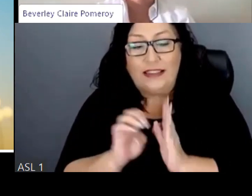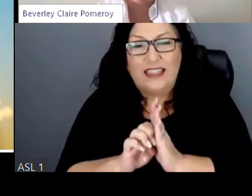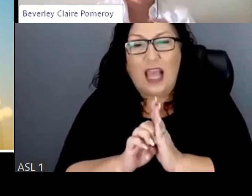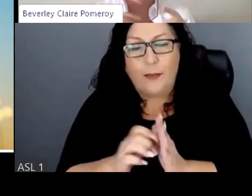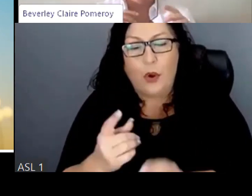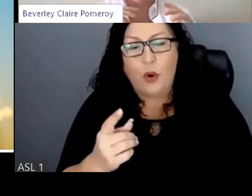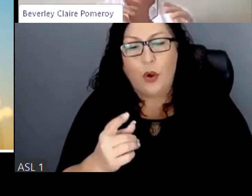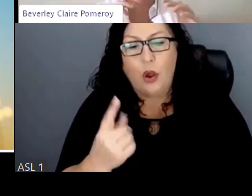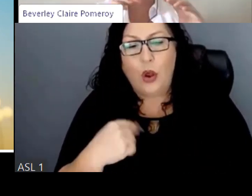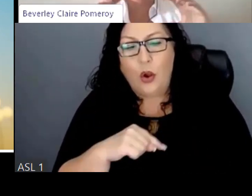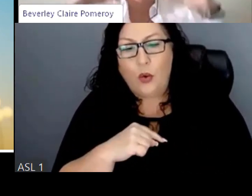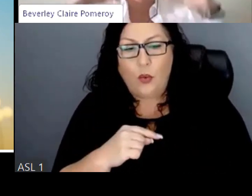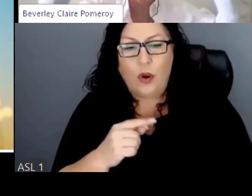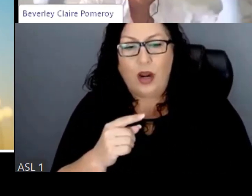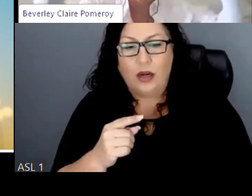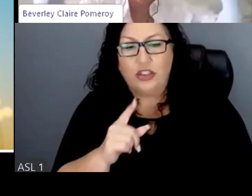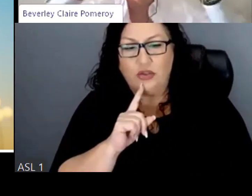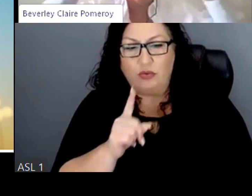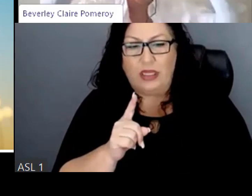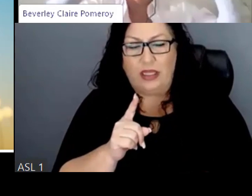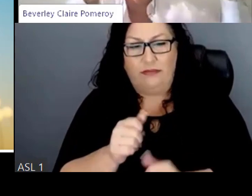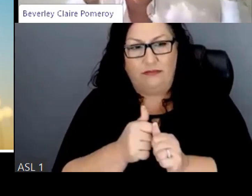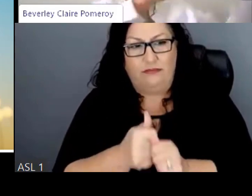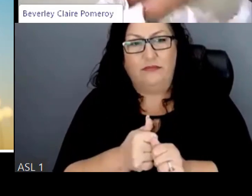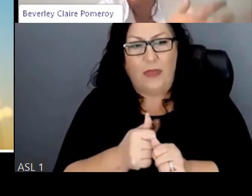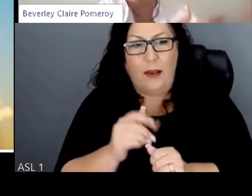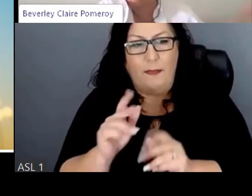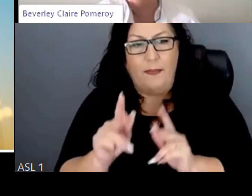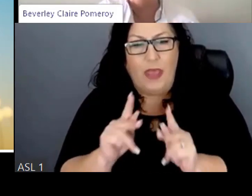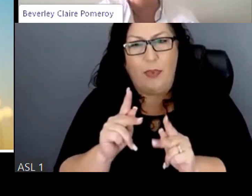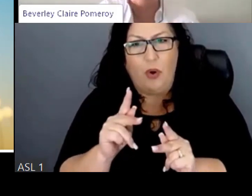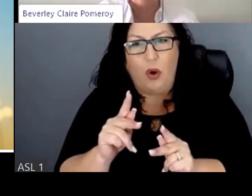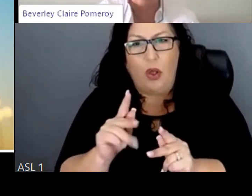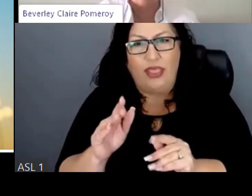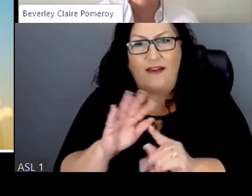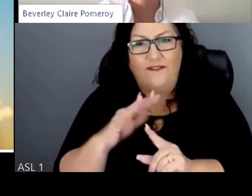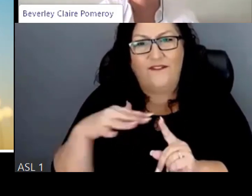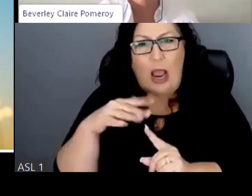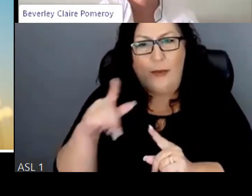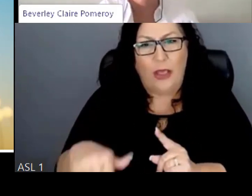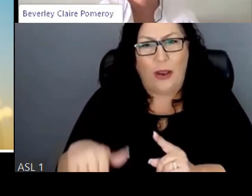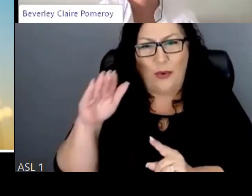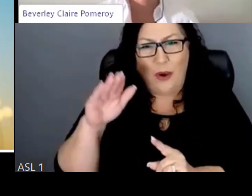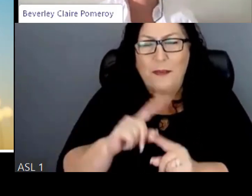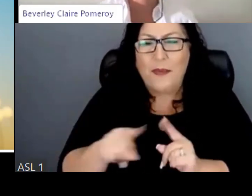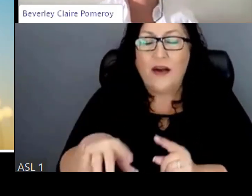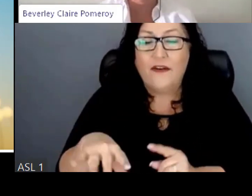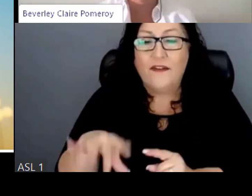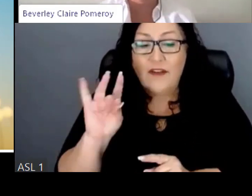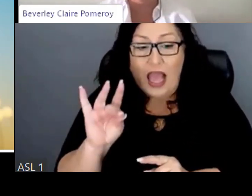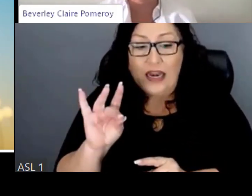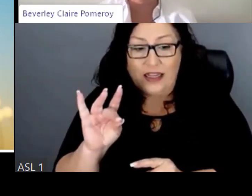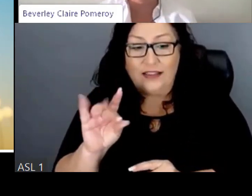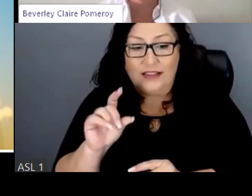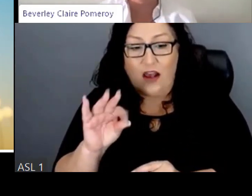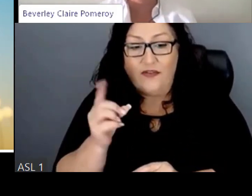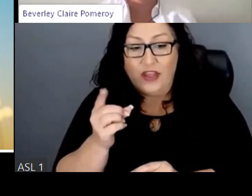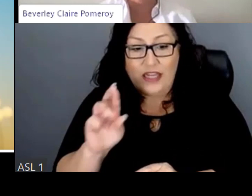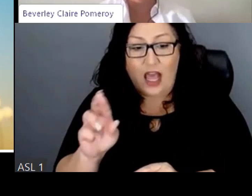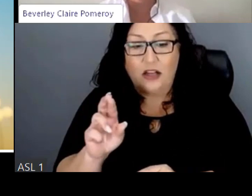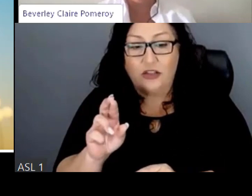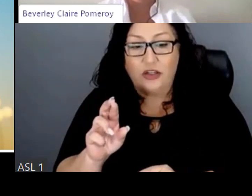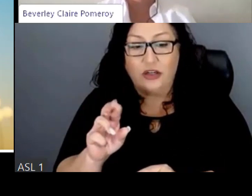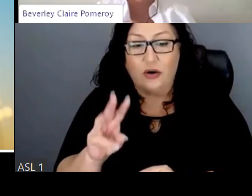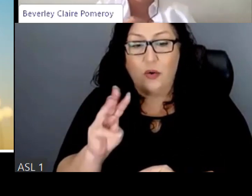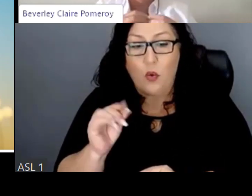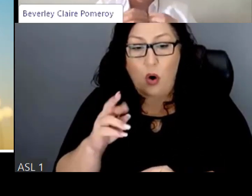an example, we're sort of pathologizing people based on the environment that they grew up in. But major findings of Dr. Werner's